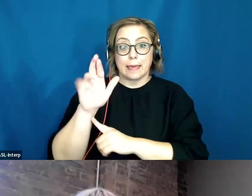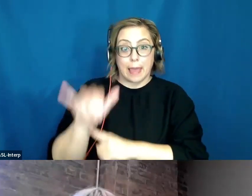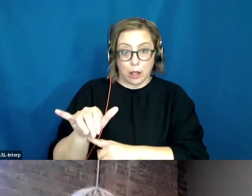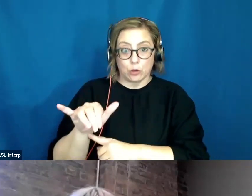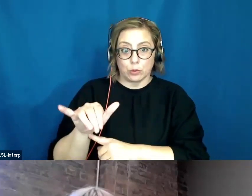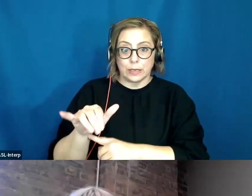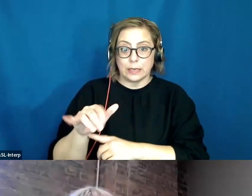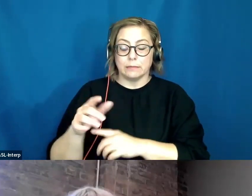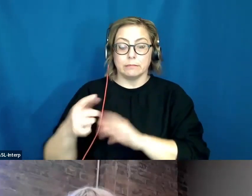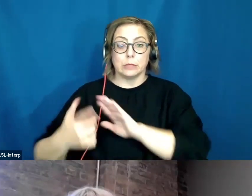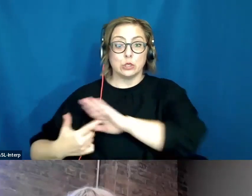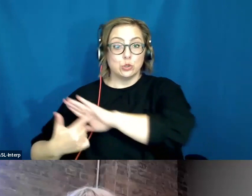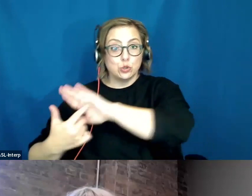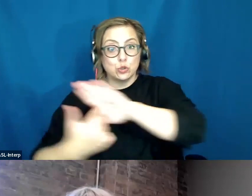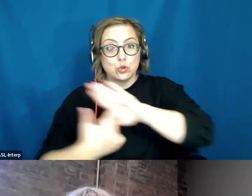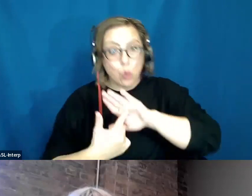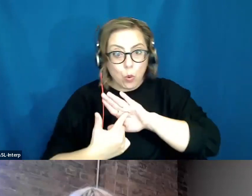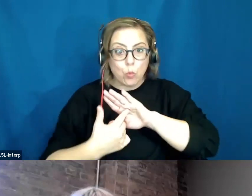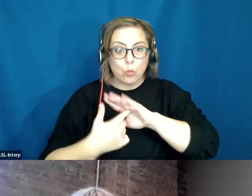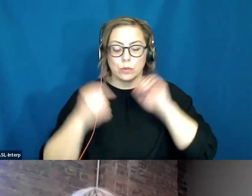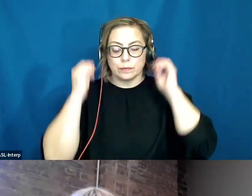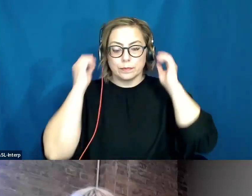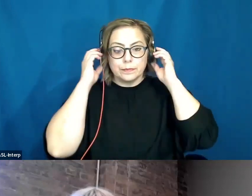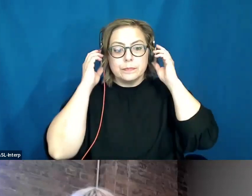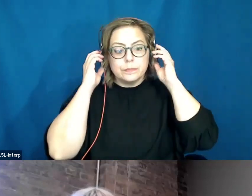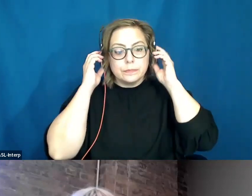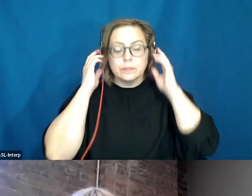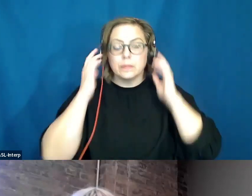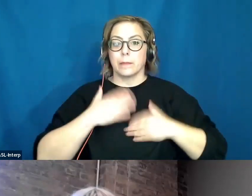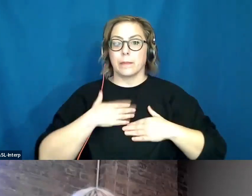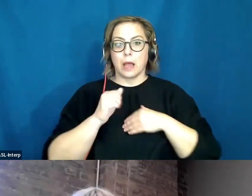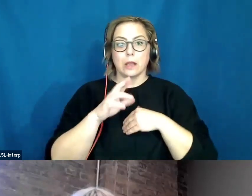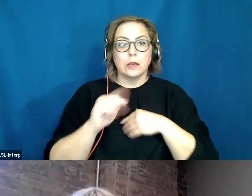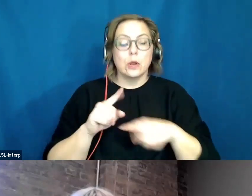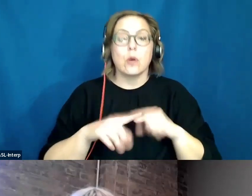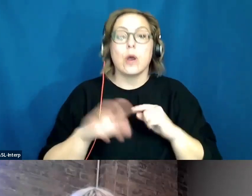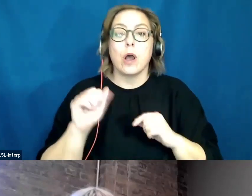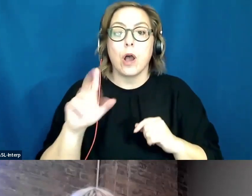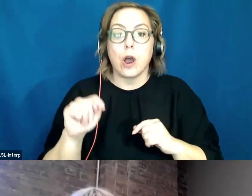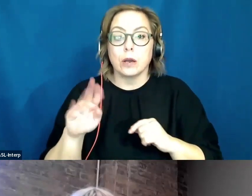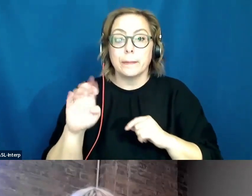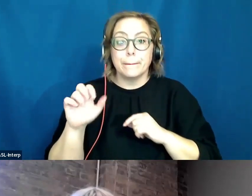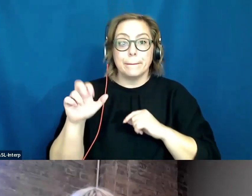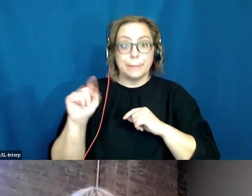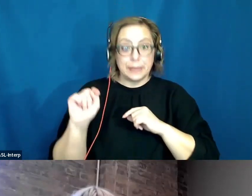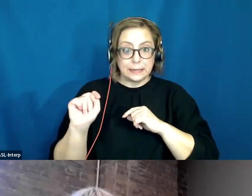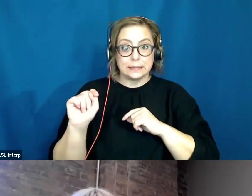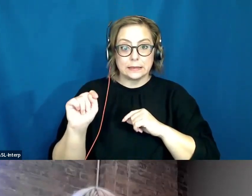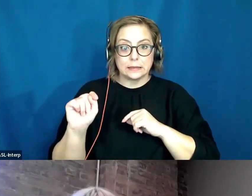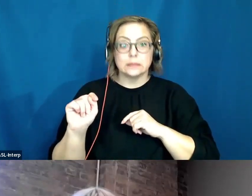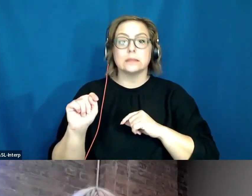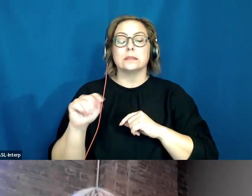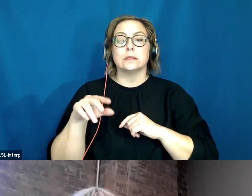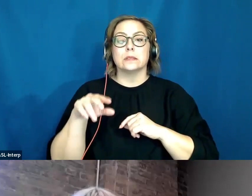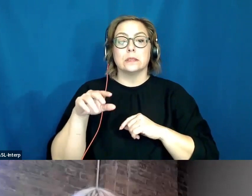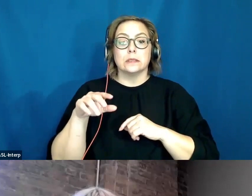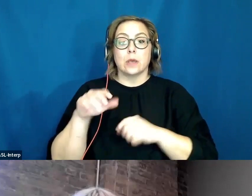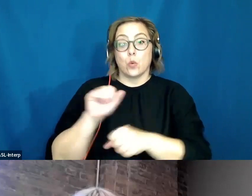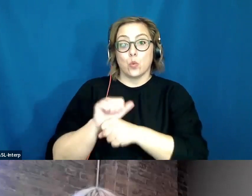stuff. How do you approach that? Obviously, with the Art Beat residency, I didn't handle any of that. That was all